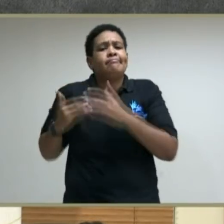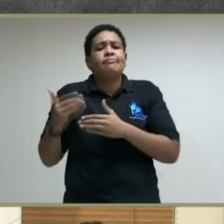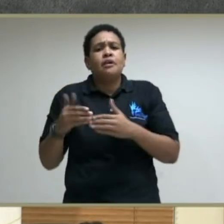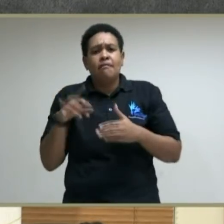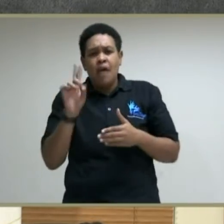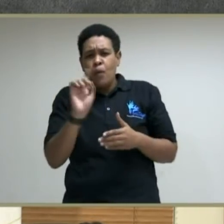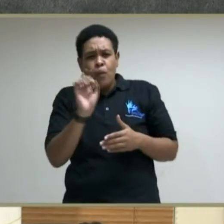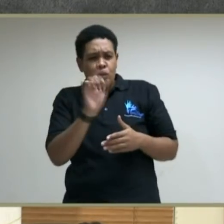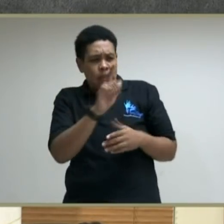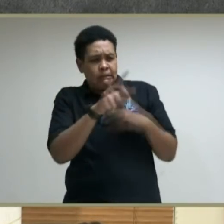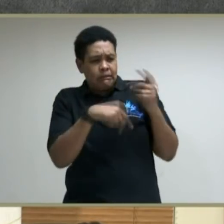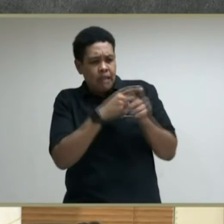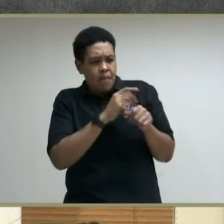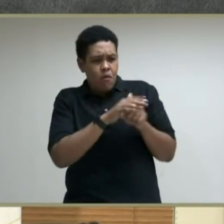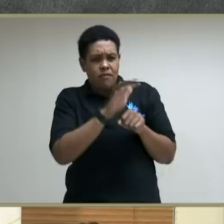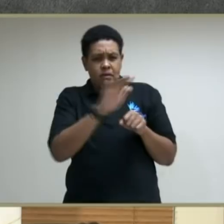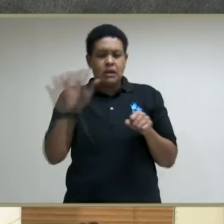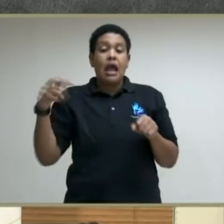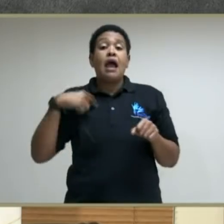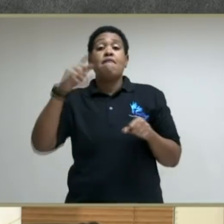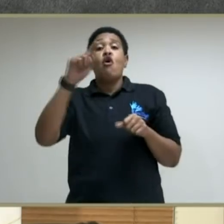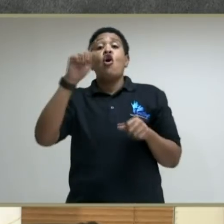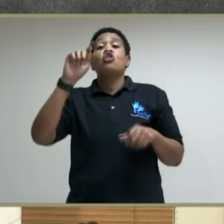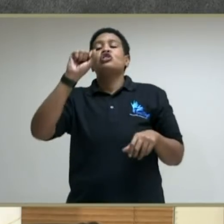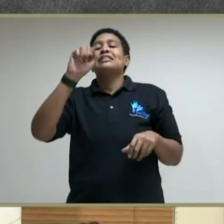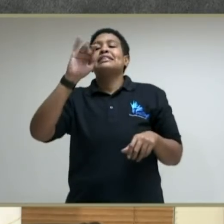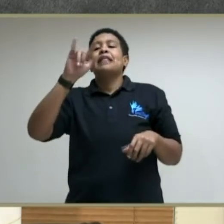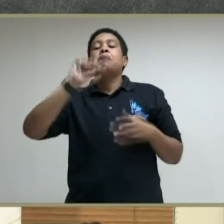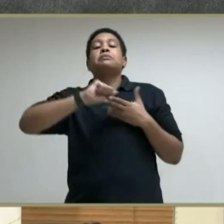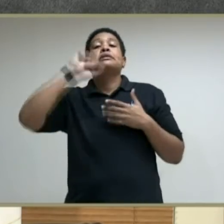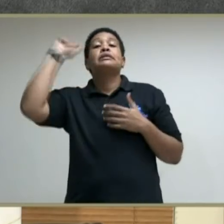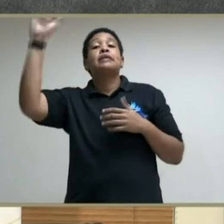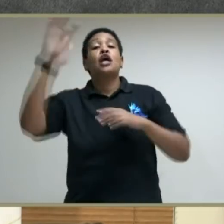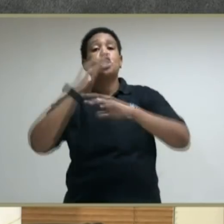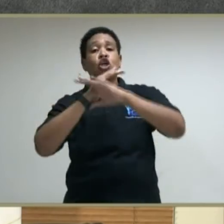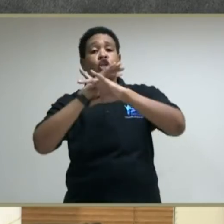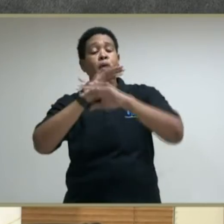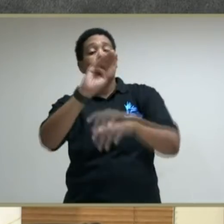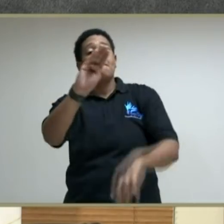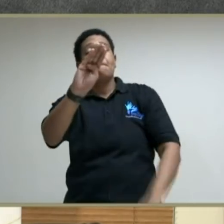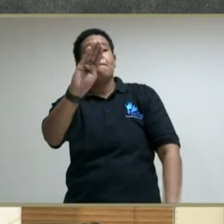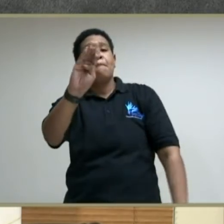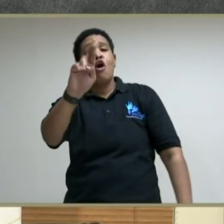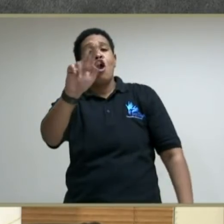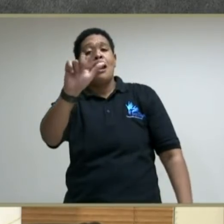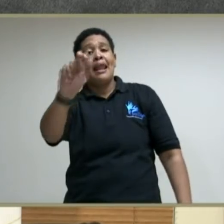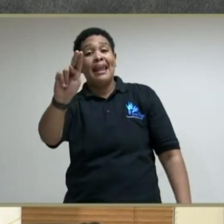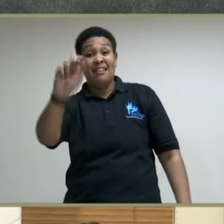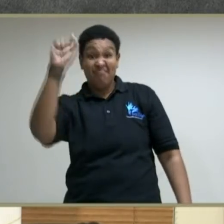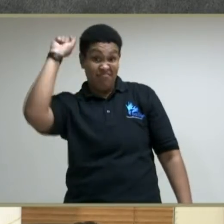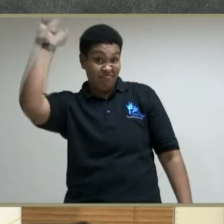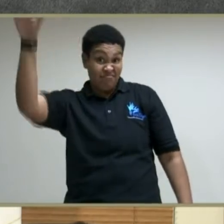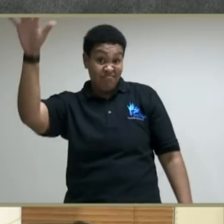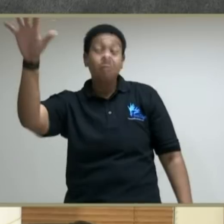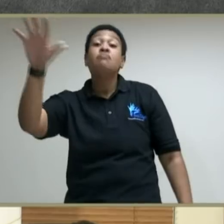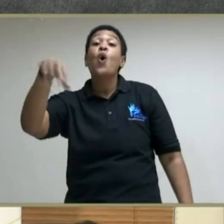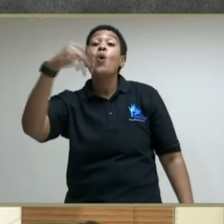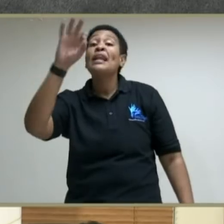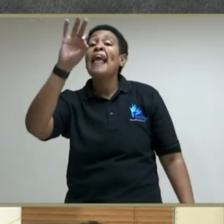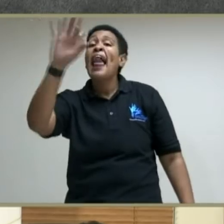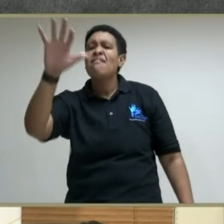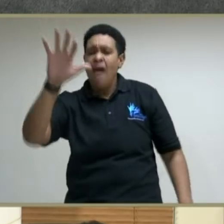100 samples that were sent to Berlin to be tested, and of those, 95 were